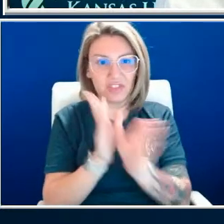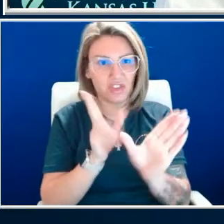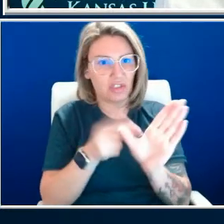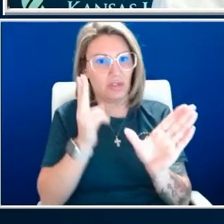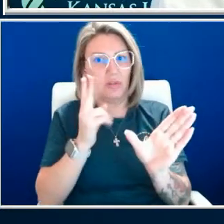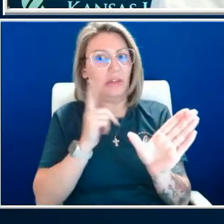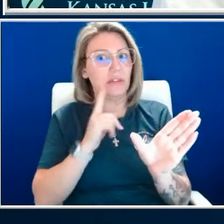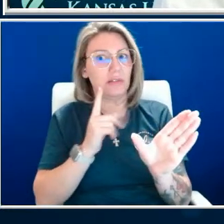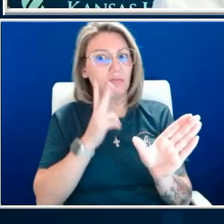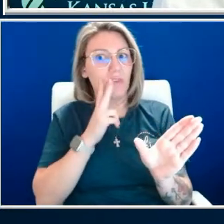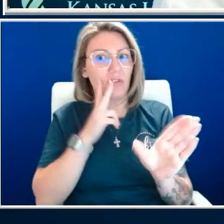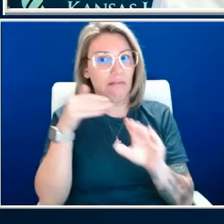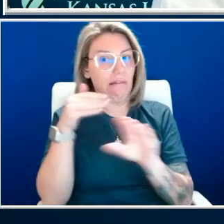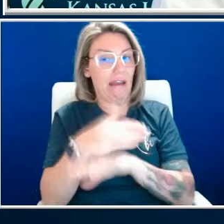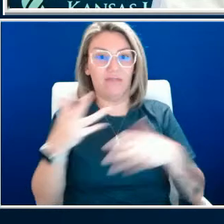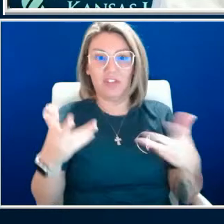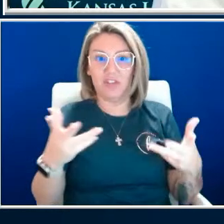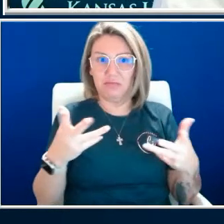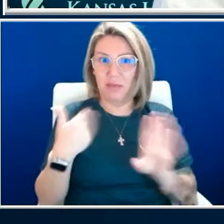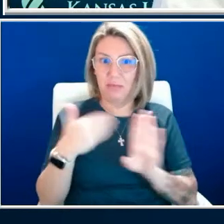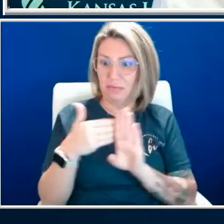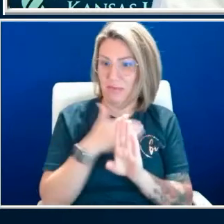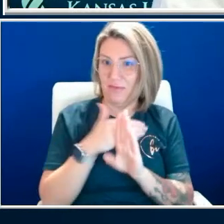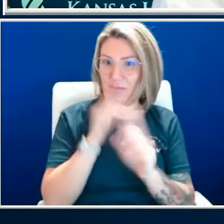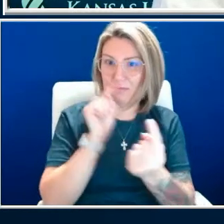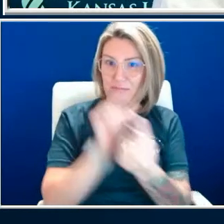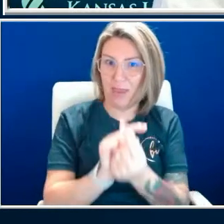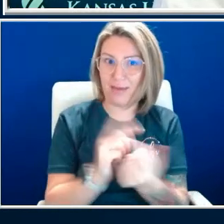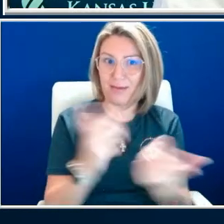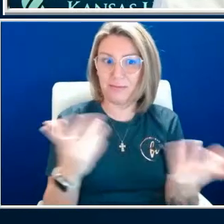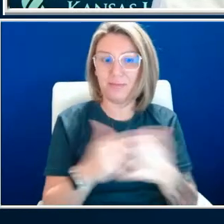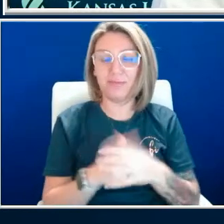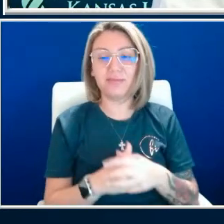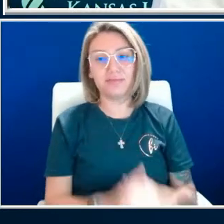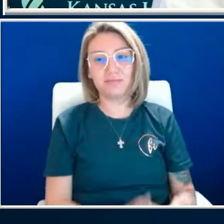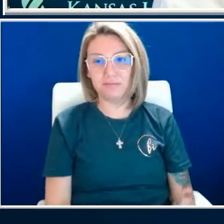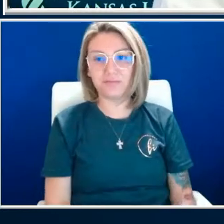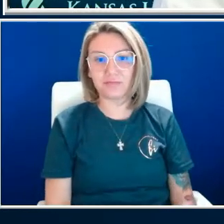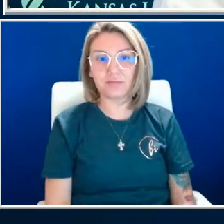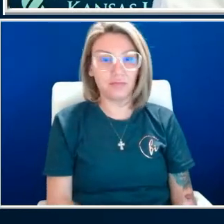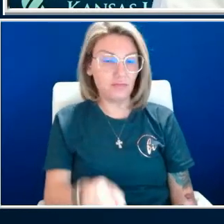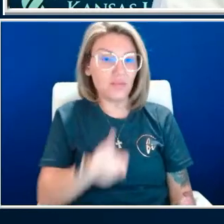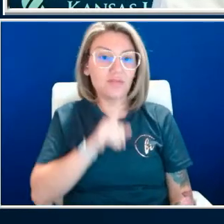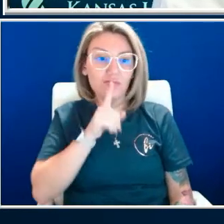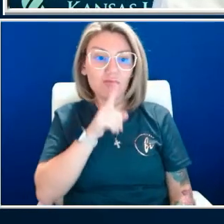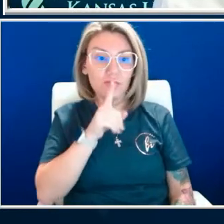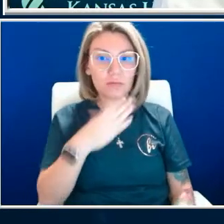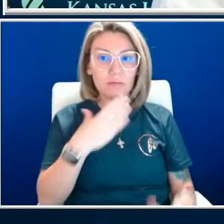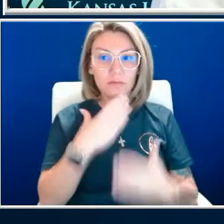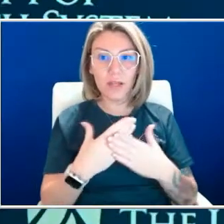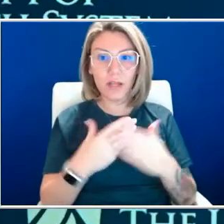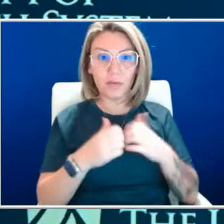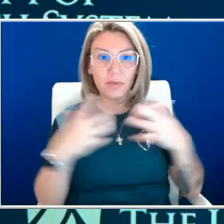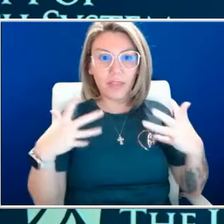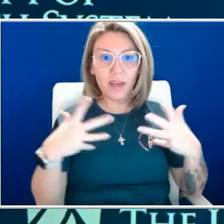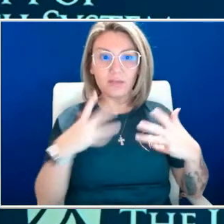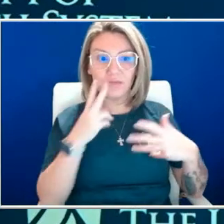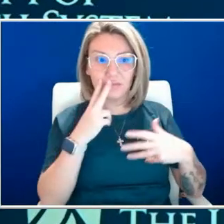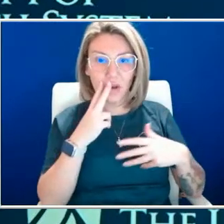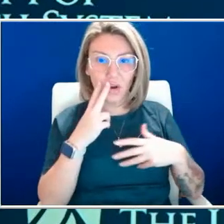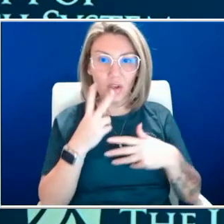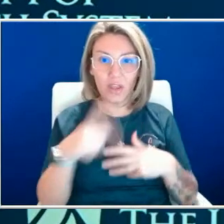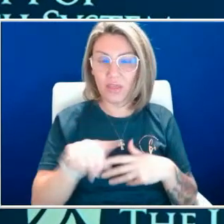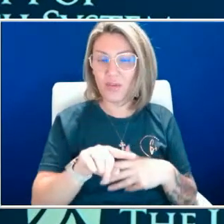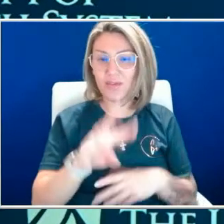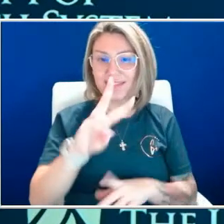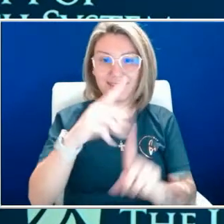we, maybe even before we met, and she did really well without any smoking, for those 6 months, and that allowed us to